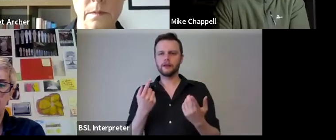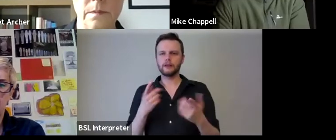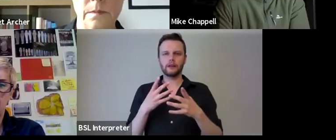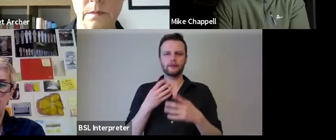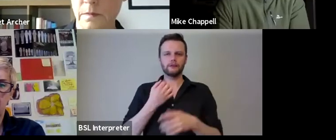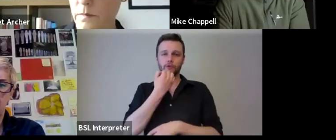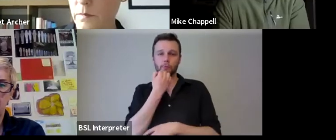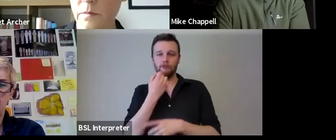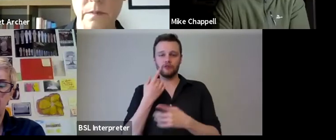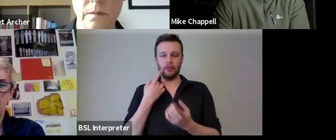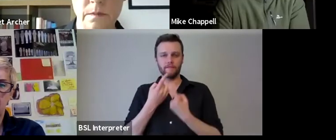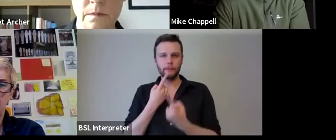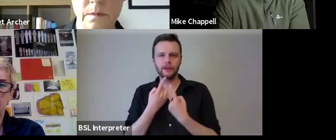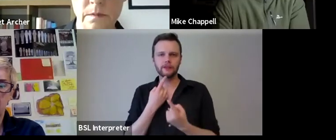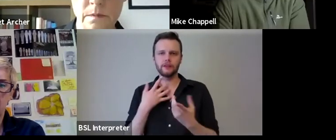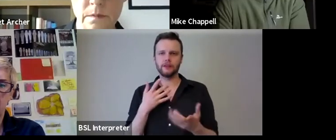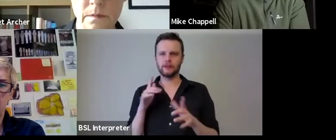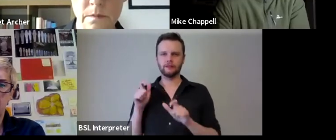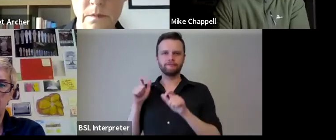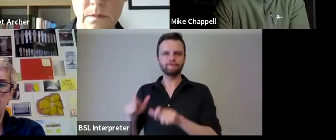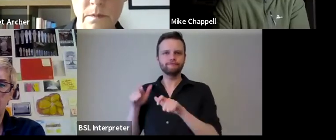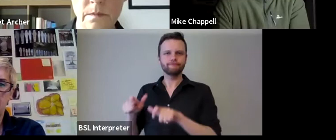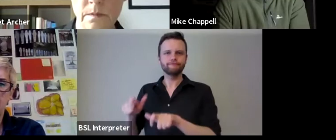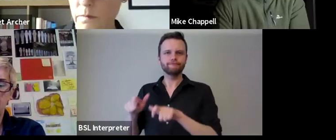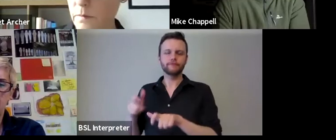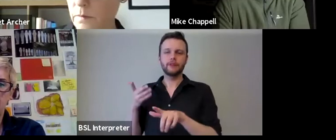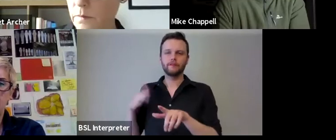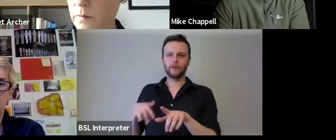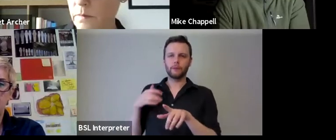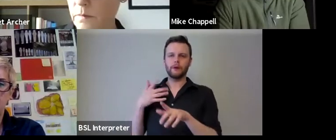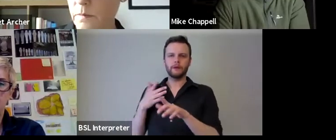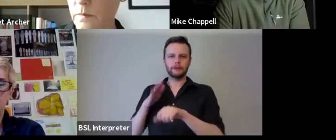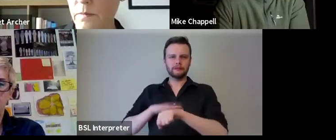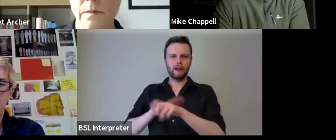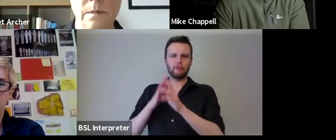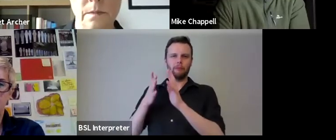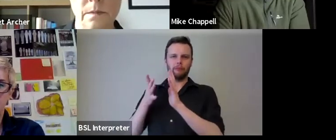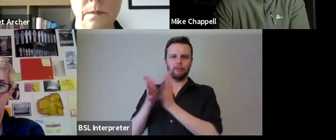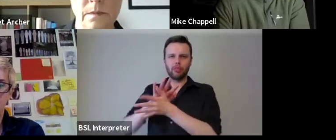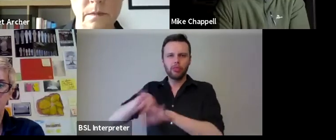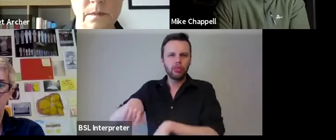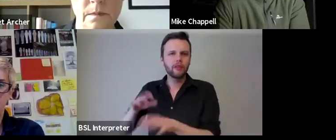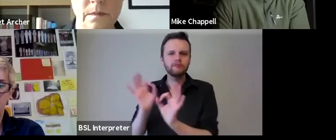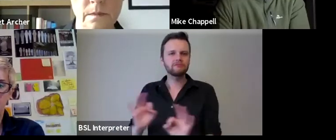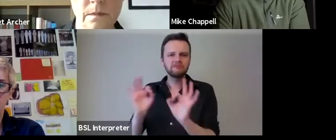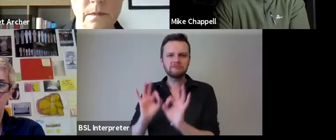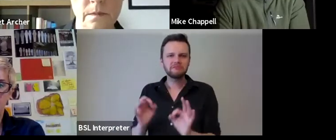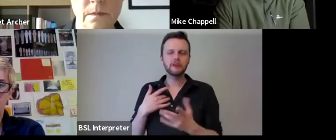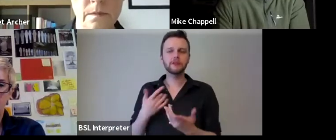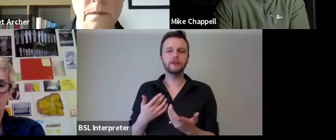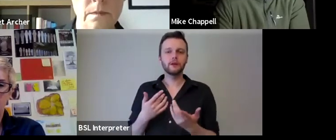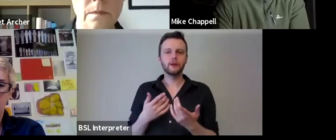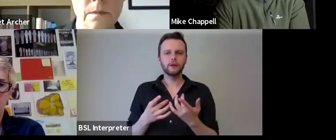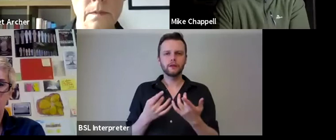numerical particulates and can suspend them in a limbo free from like the ravages of time or weathering and stuff. So I treat